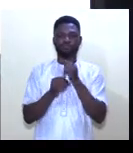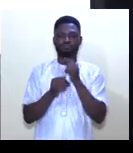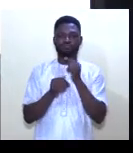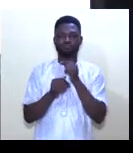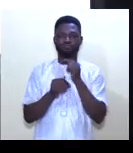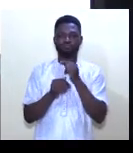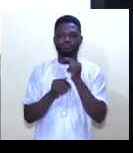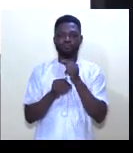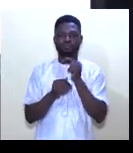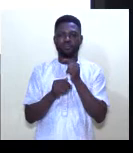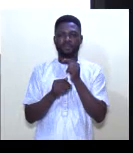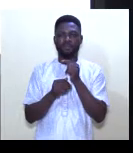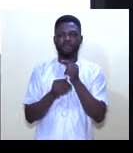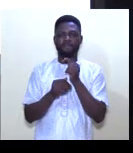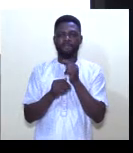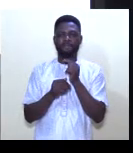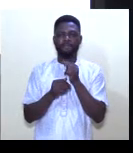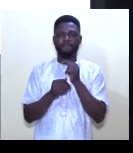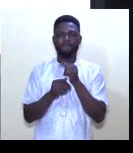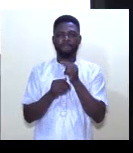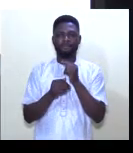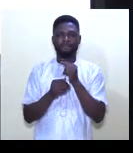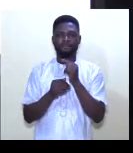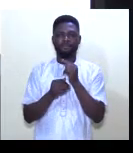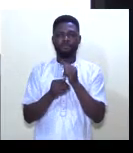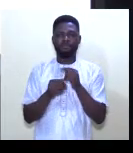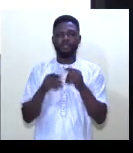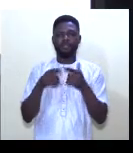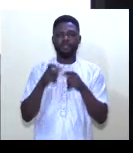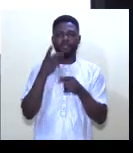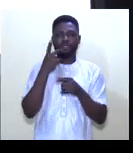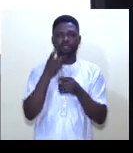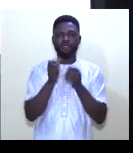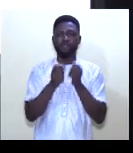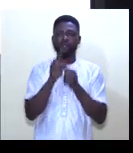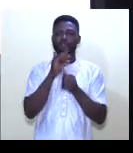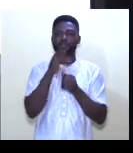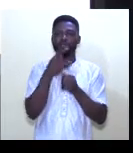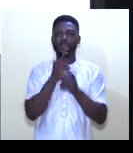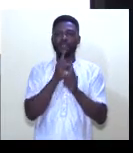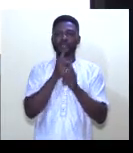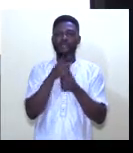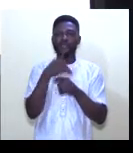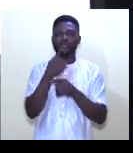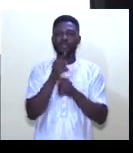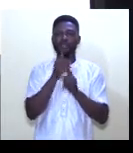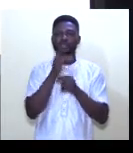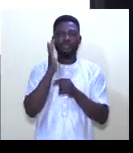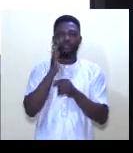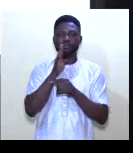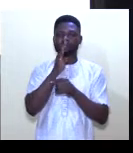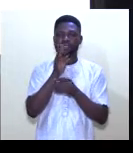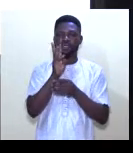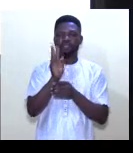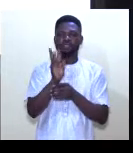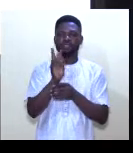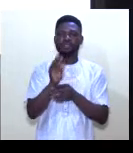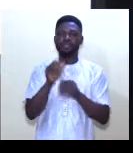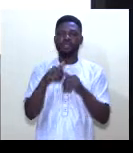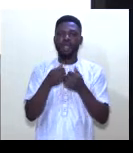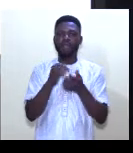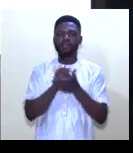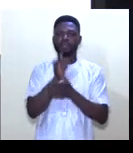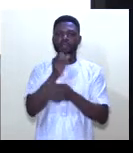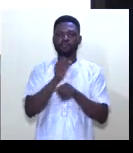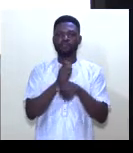you solve that equation. You should be having your answer right about now. So let's see which one is the answer. The answer should be 16. Yes. So